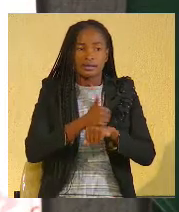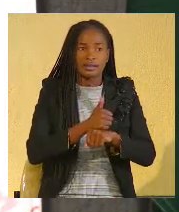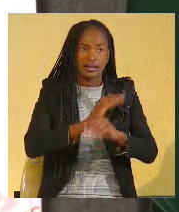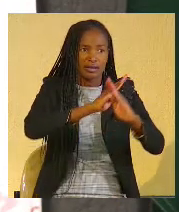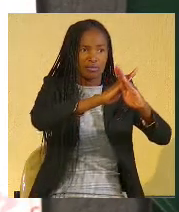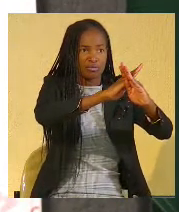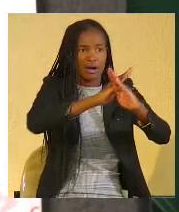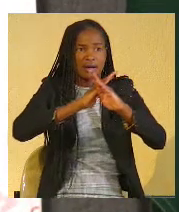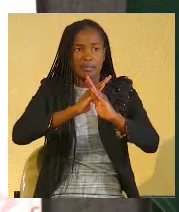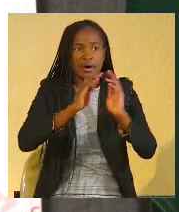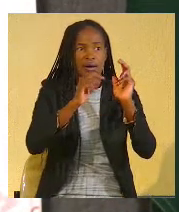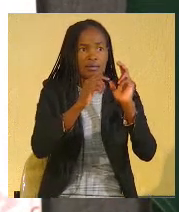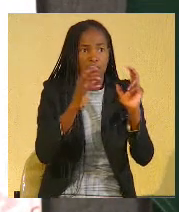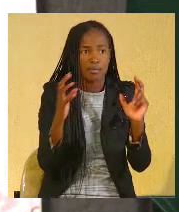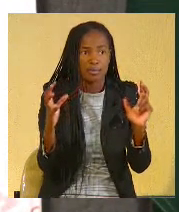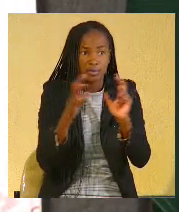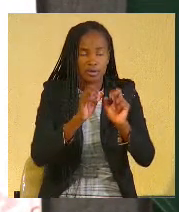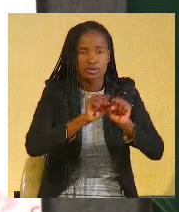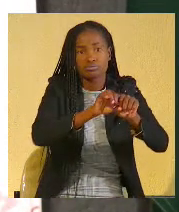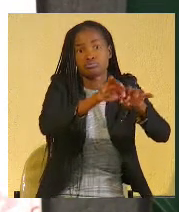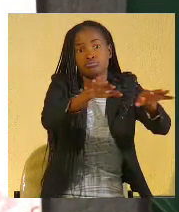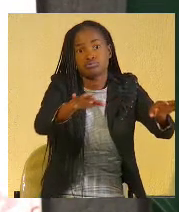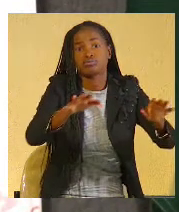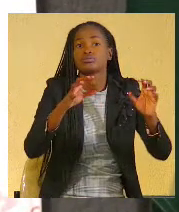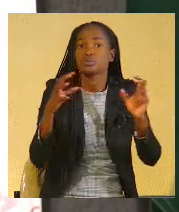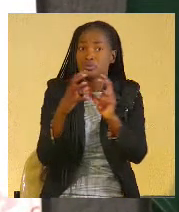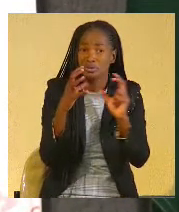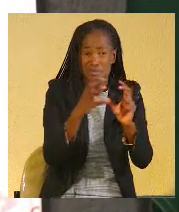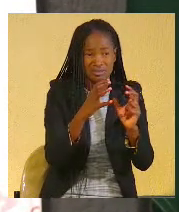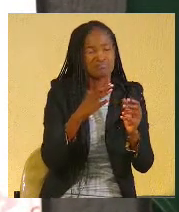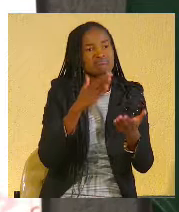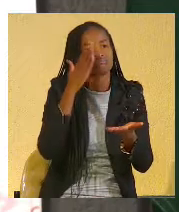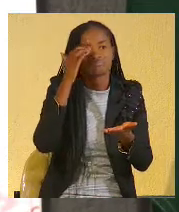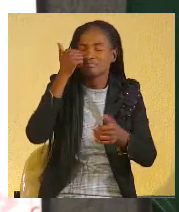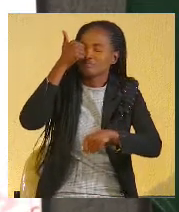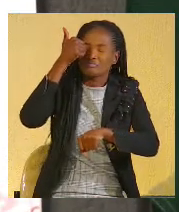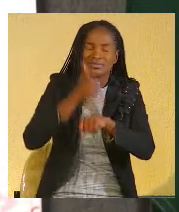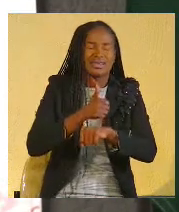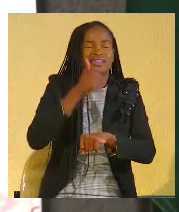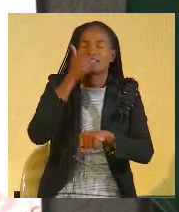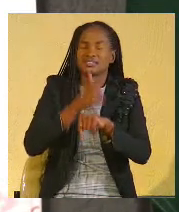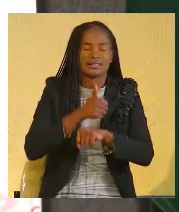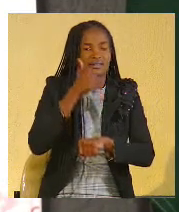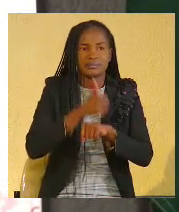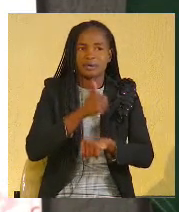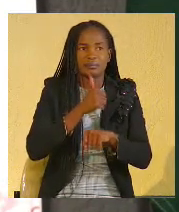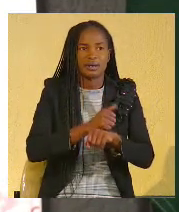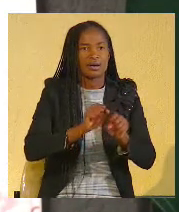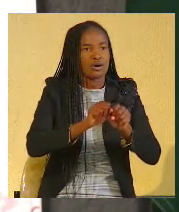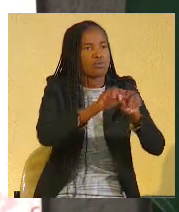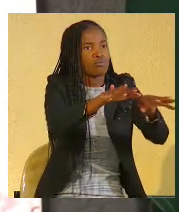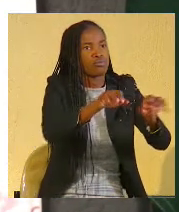community transmission. That has remained the key factor